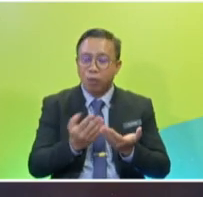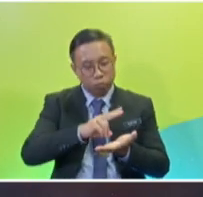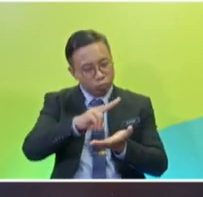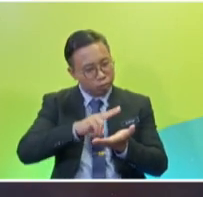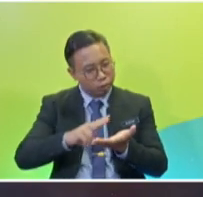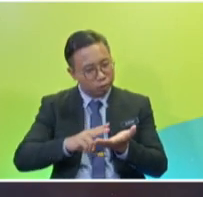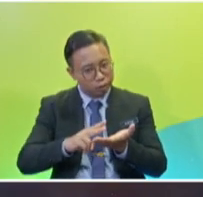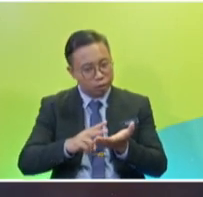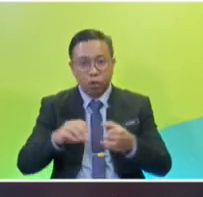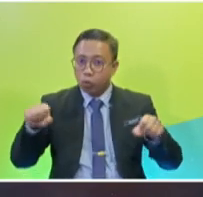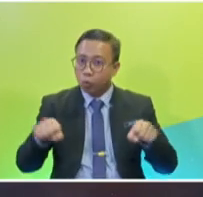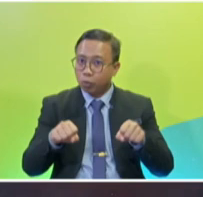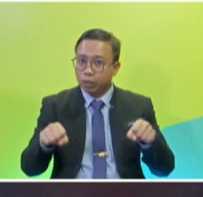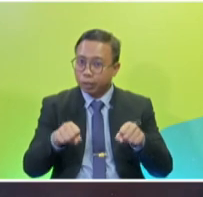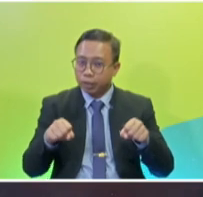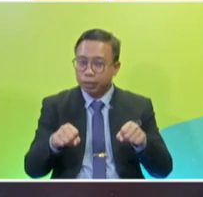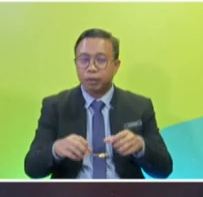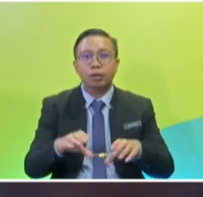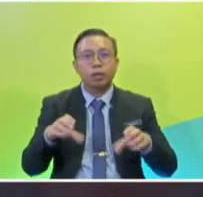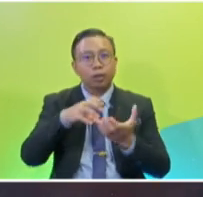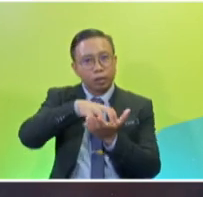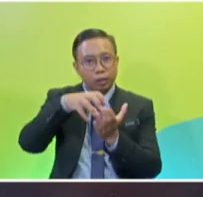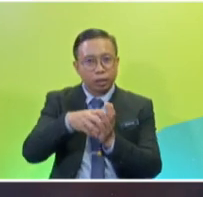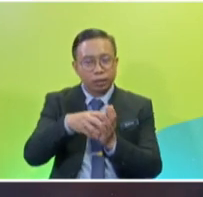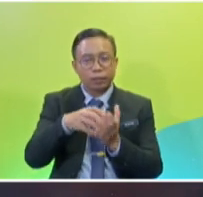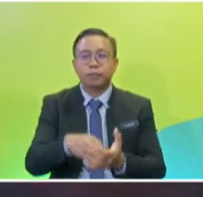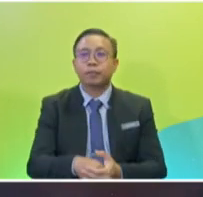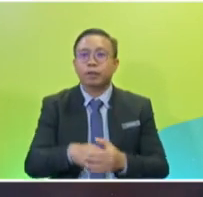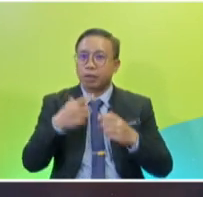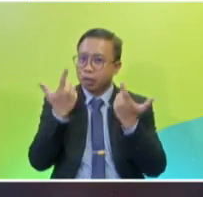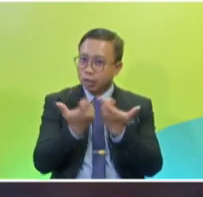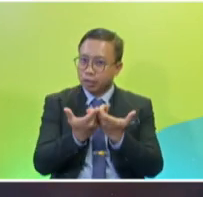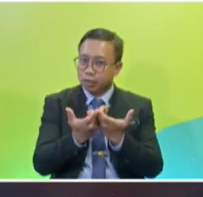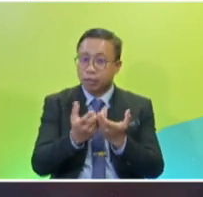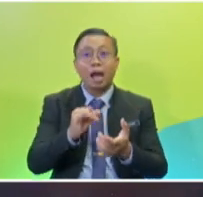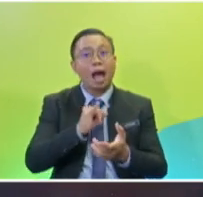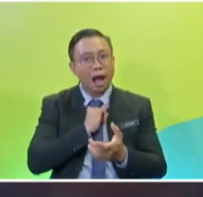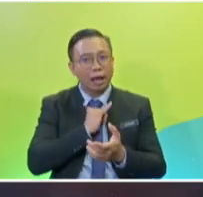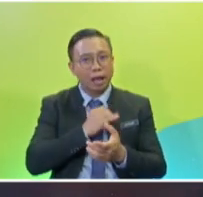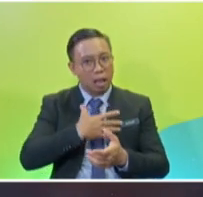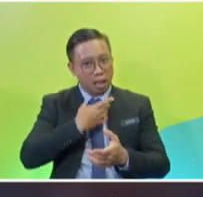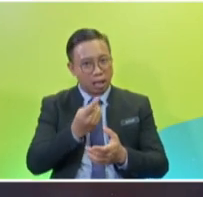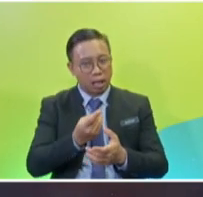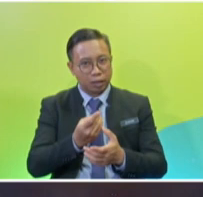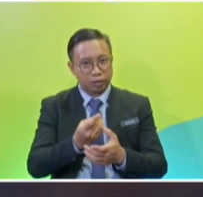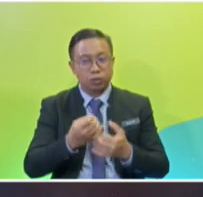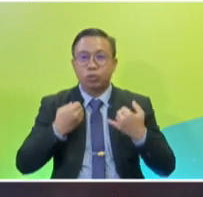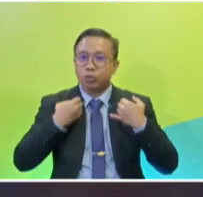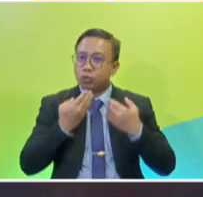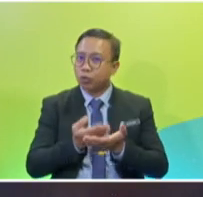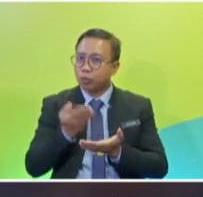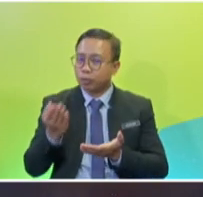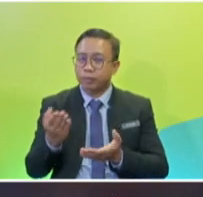reading, cooking, baking, taking classes. Right. But I opt shopping. Yes, it's more of a hobby, isn't it? Exactly.